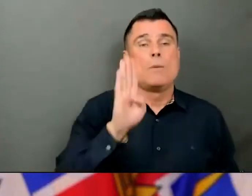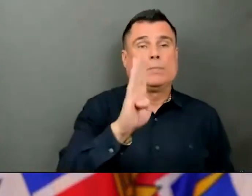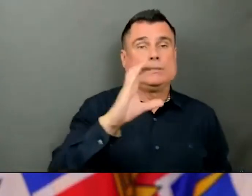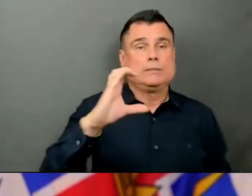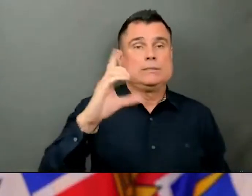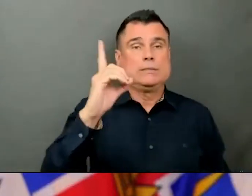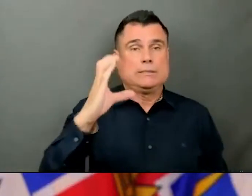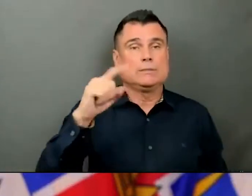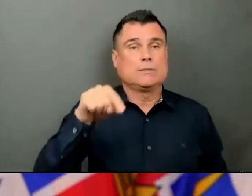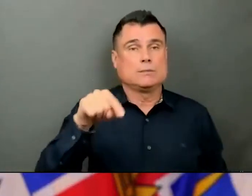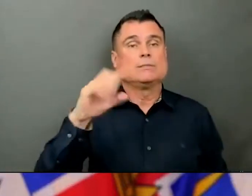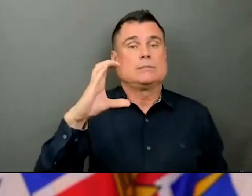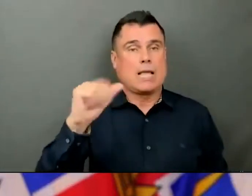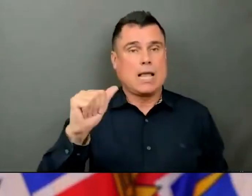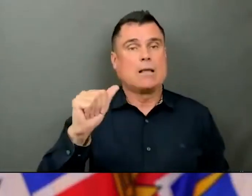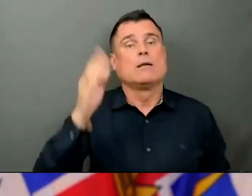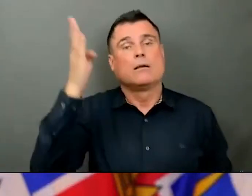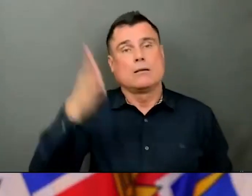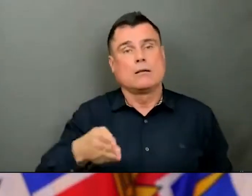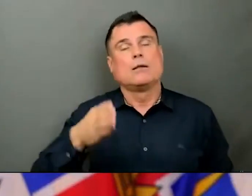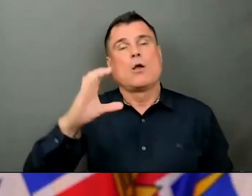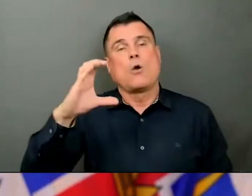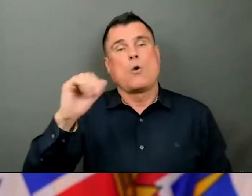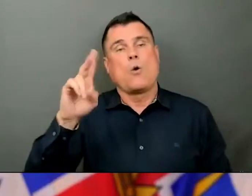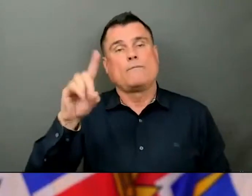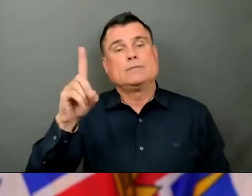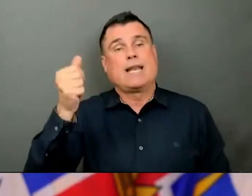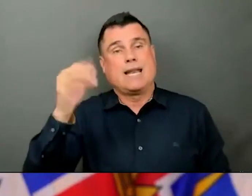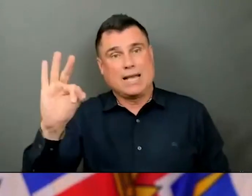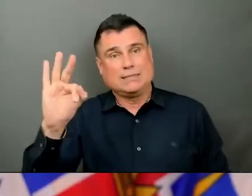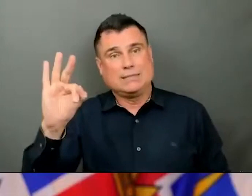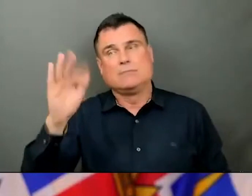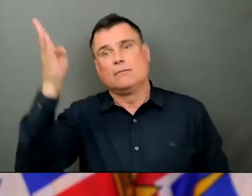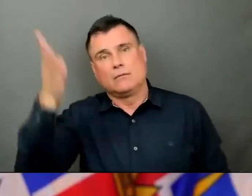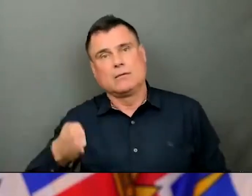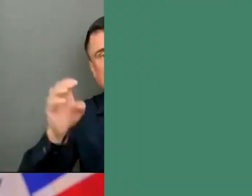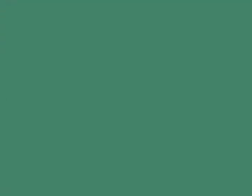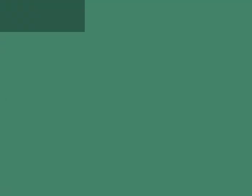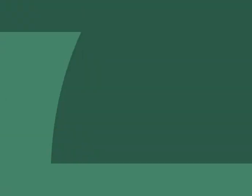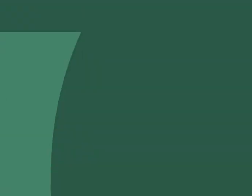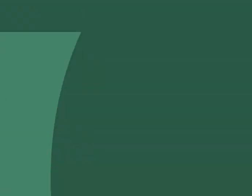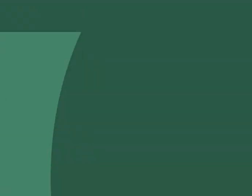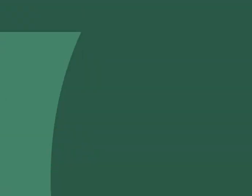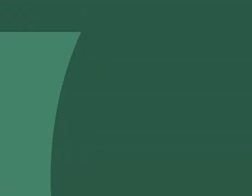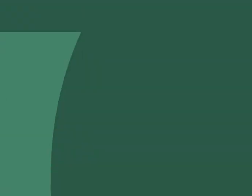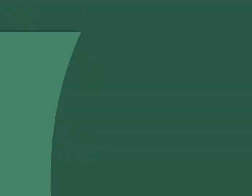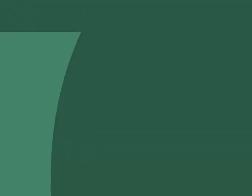encourage everybody to take part in that and tell us your story. Thank you.